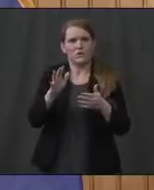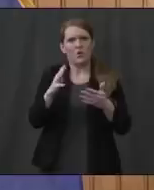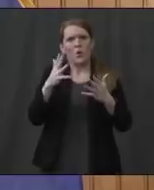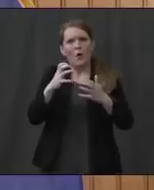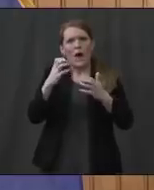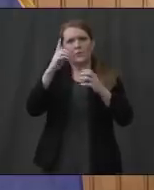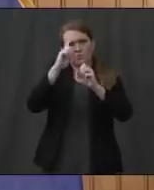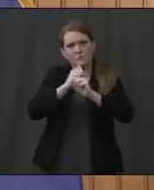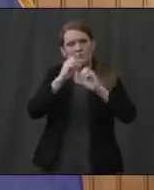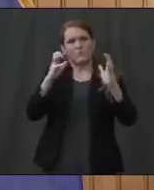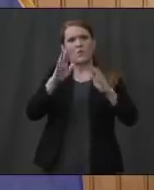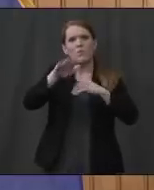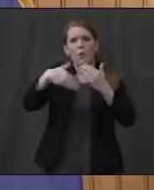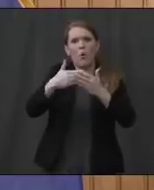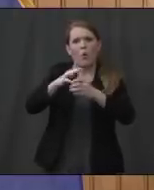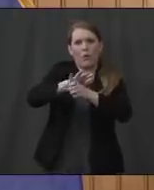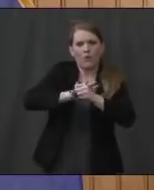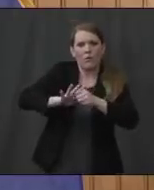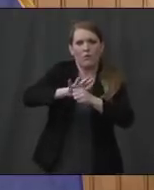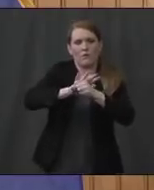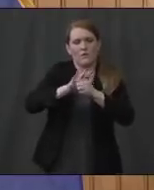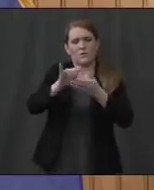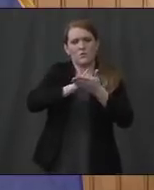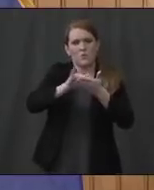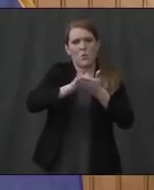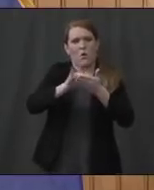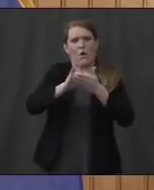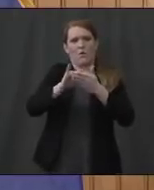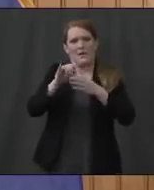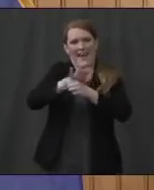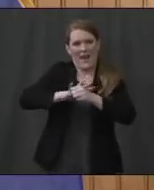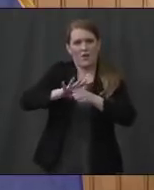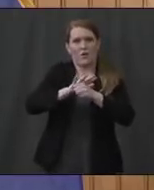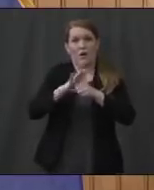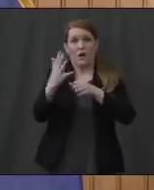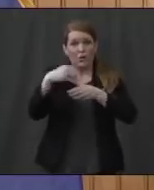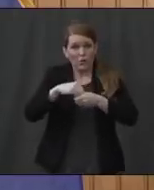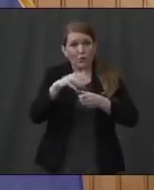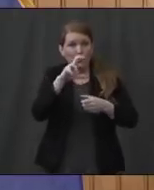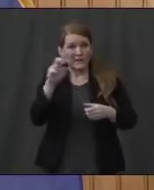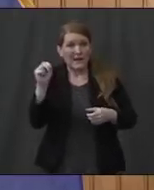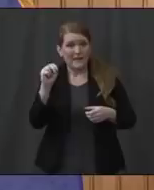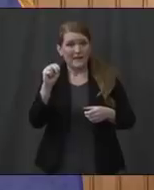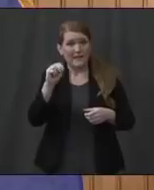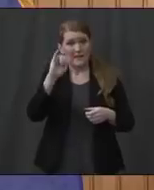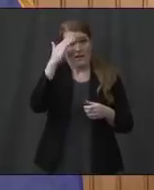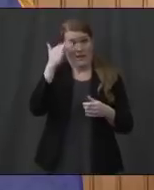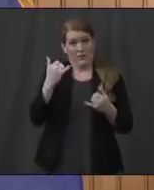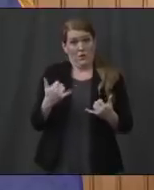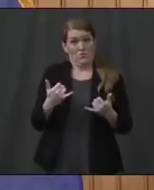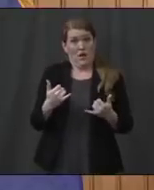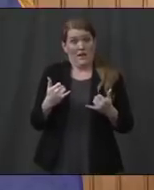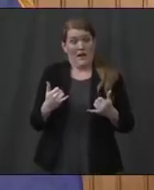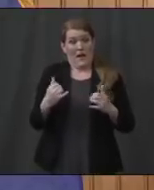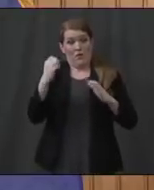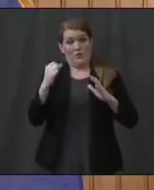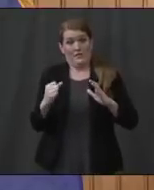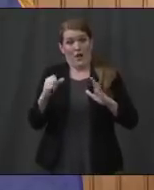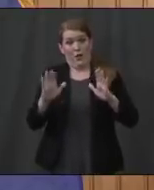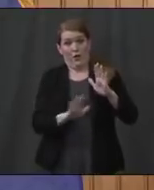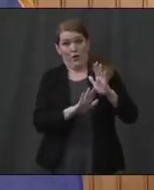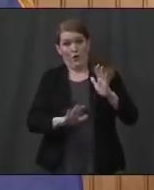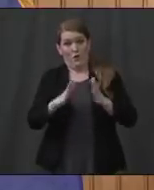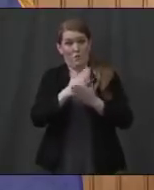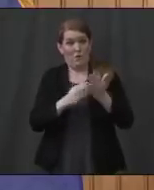York metropolitan area, and that includes Connecticut, and that's why Southern Connecticut right now, reaching closer